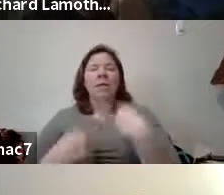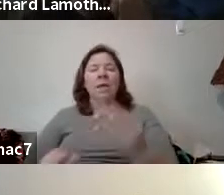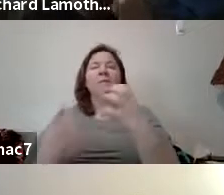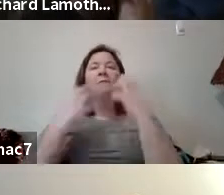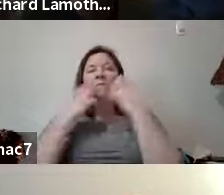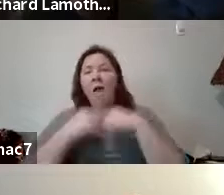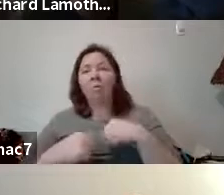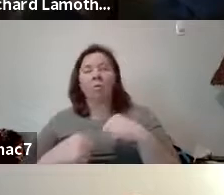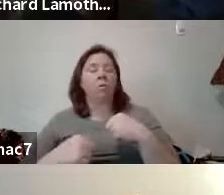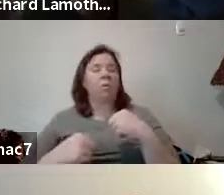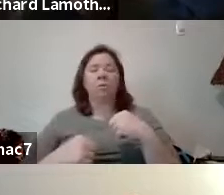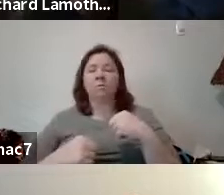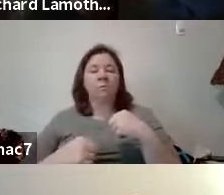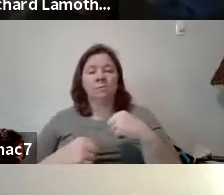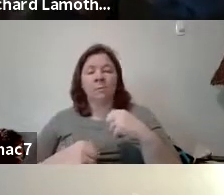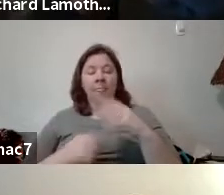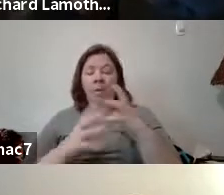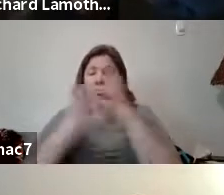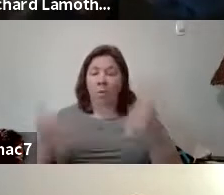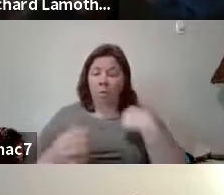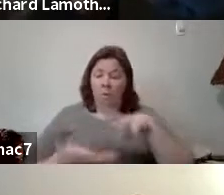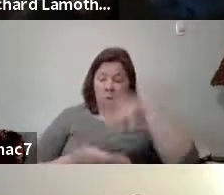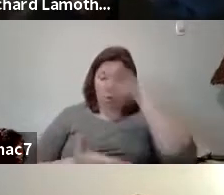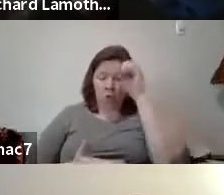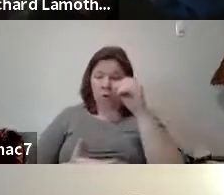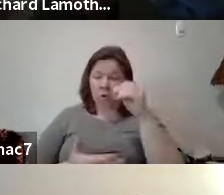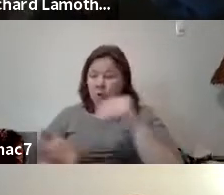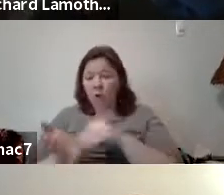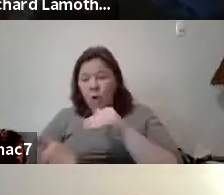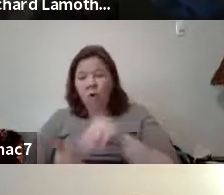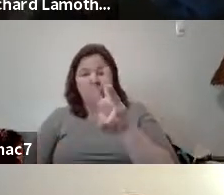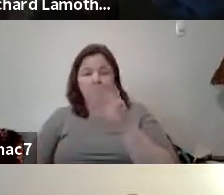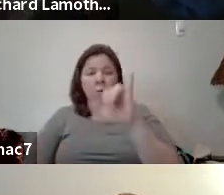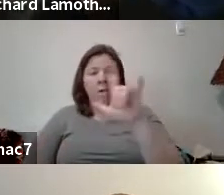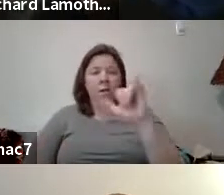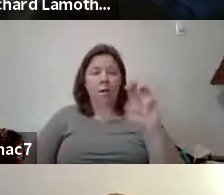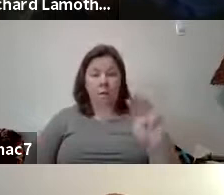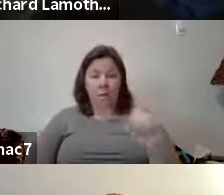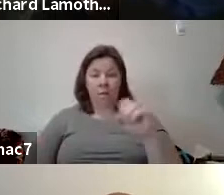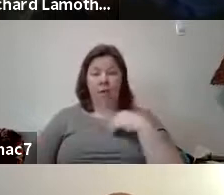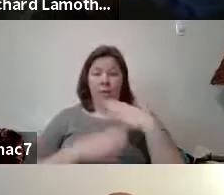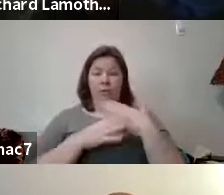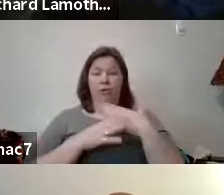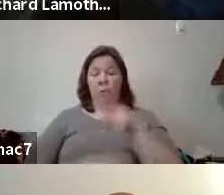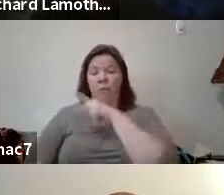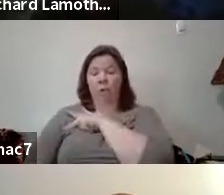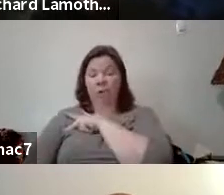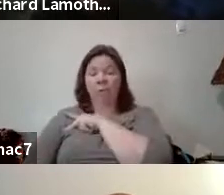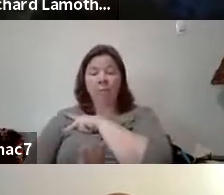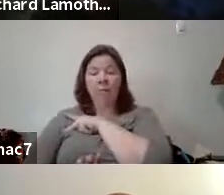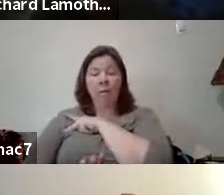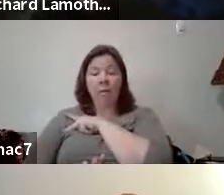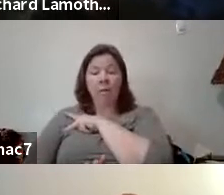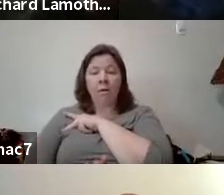we learn from that, Dr. Williams. What I want to share personally, that of course, there's a lot that I just said,